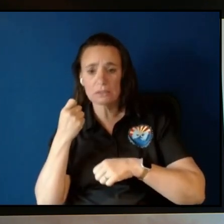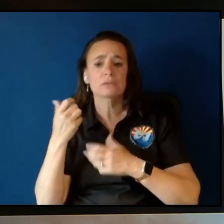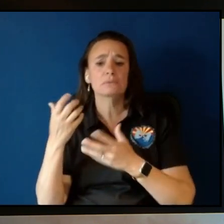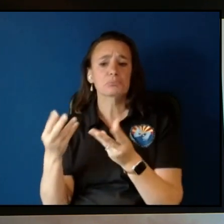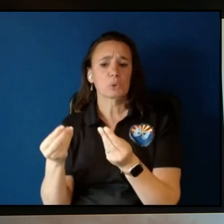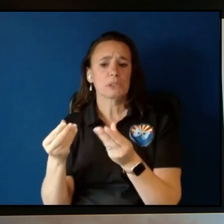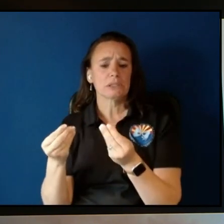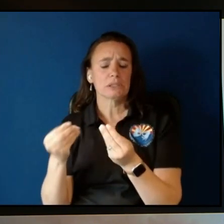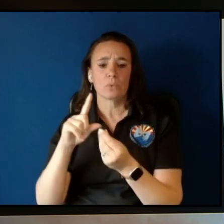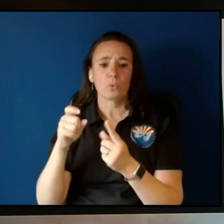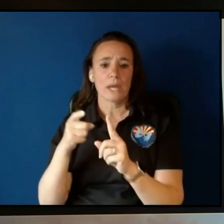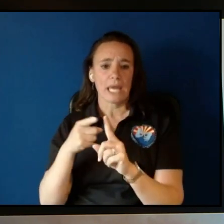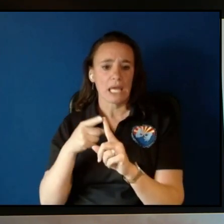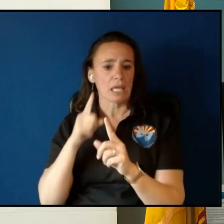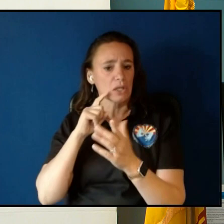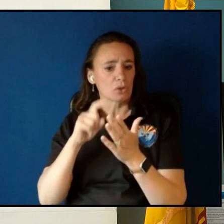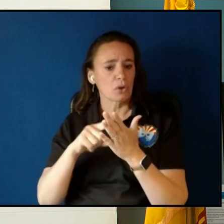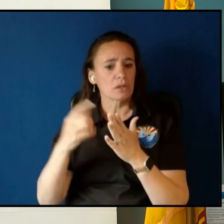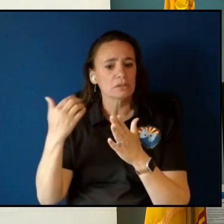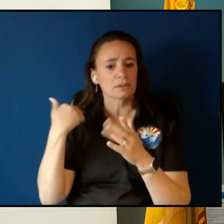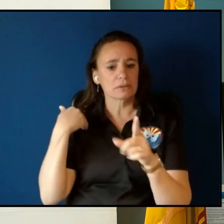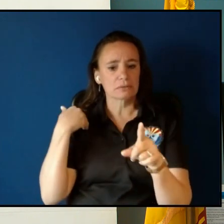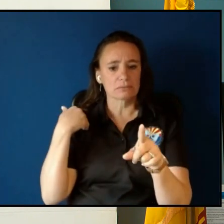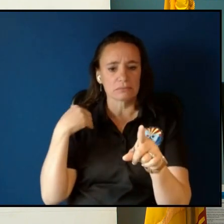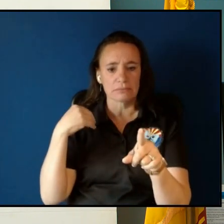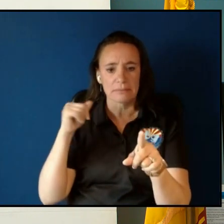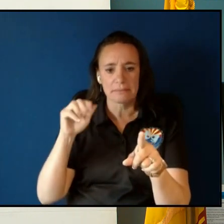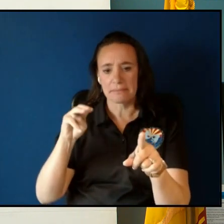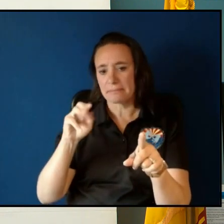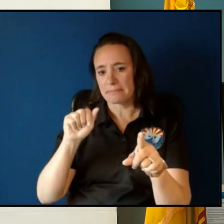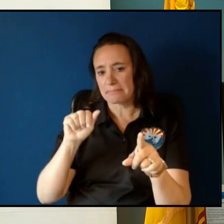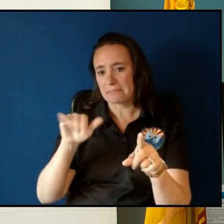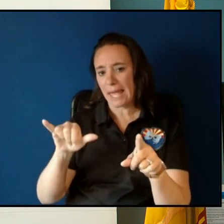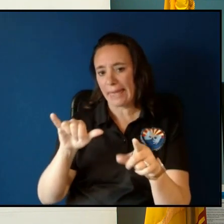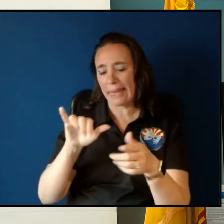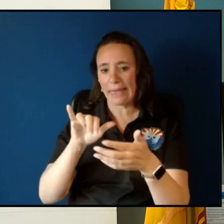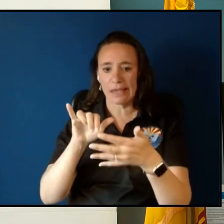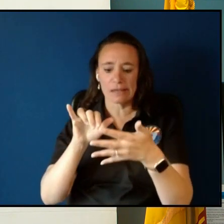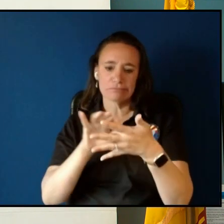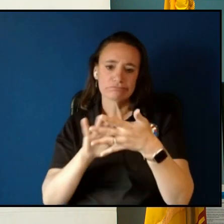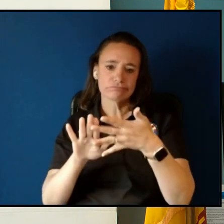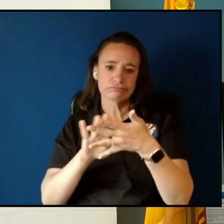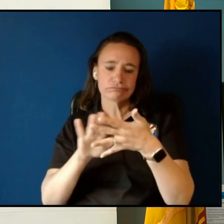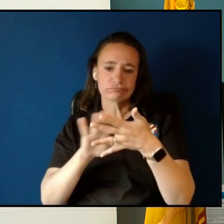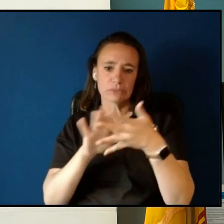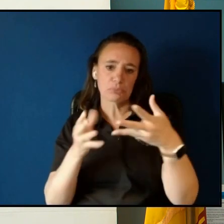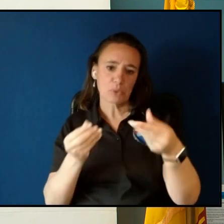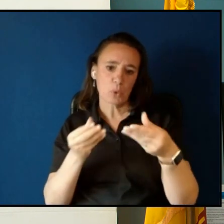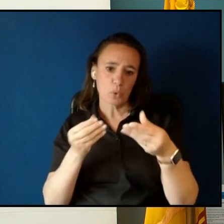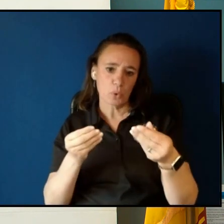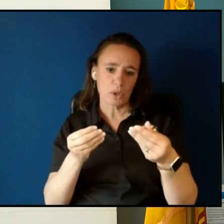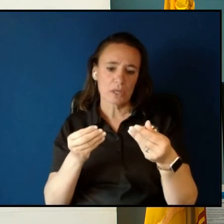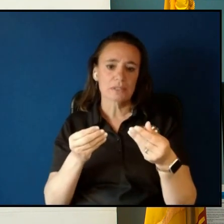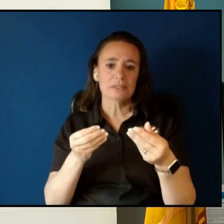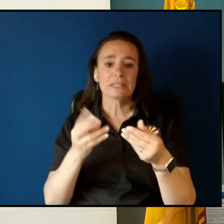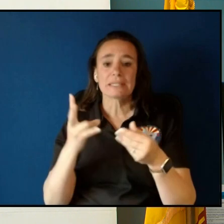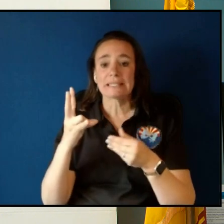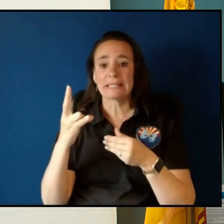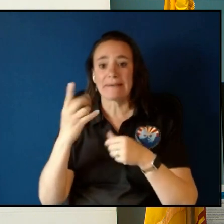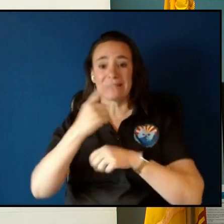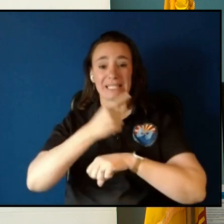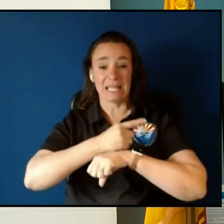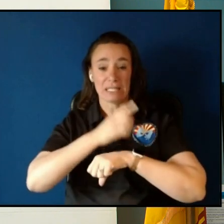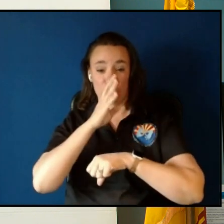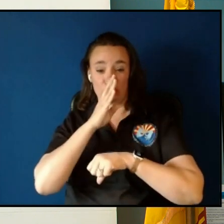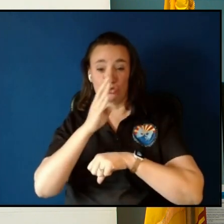we had a moist period back here in the mid to late May. Then we had a 7-day stretch. We had